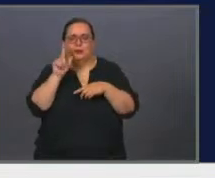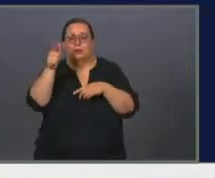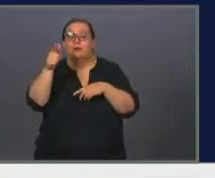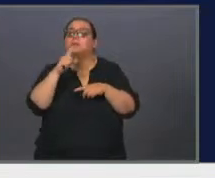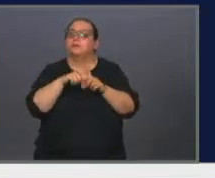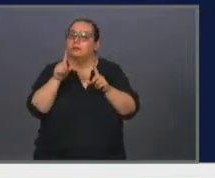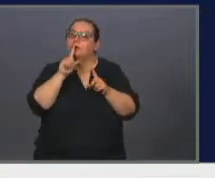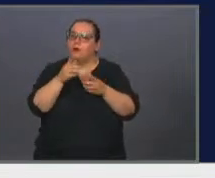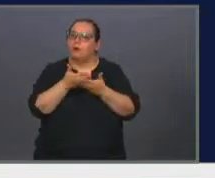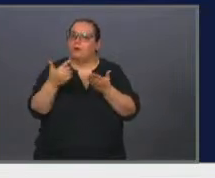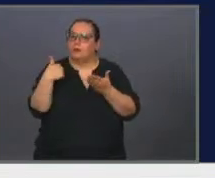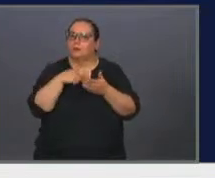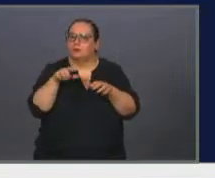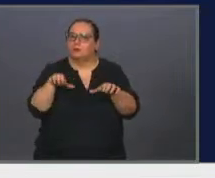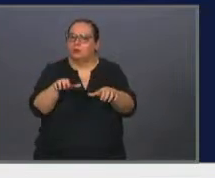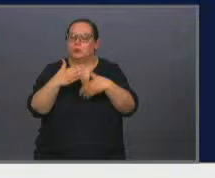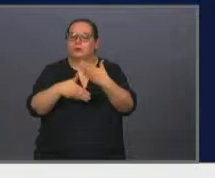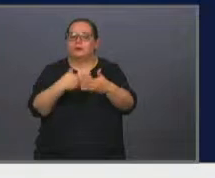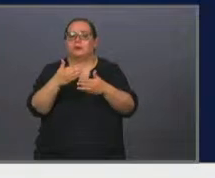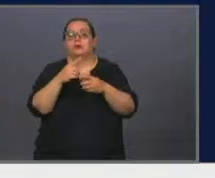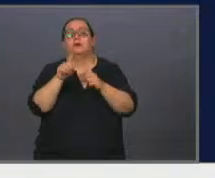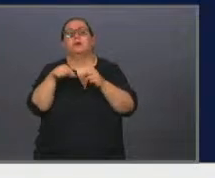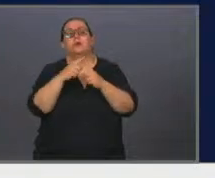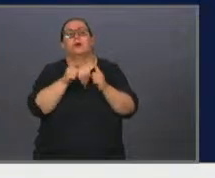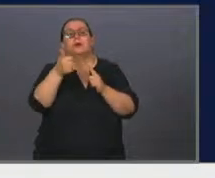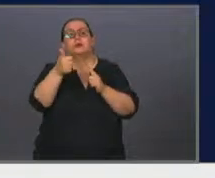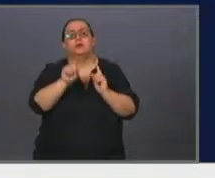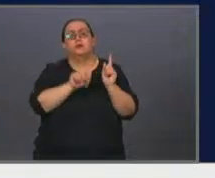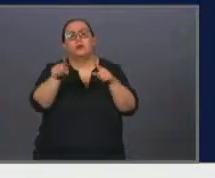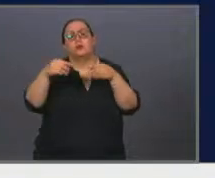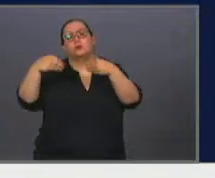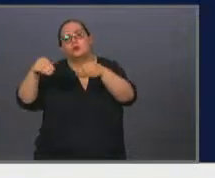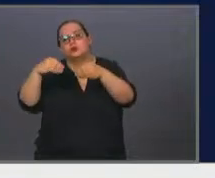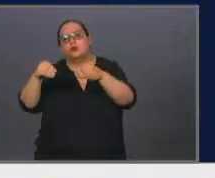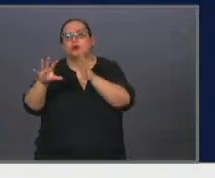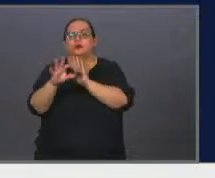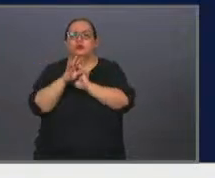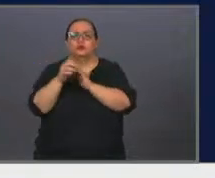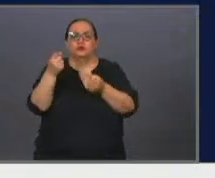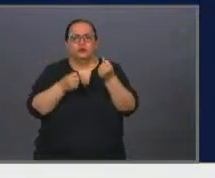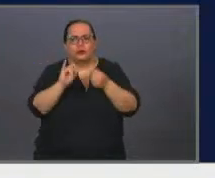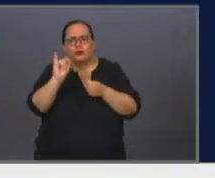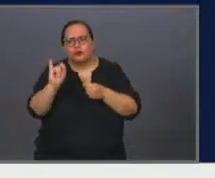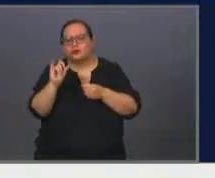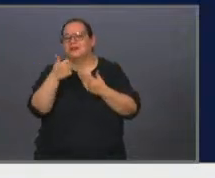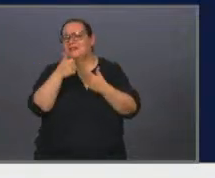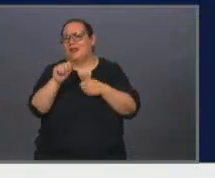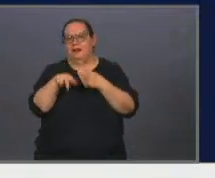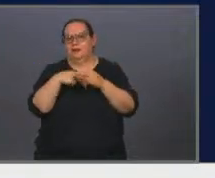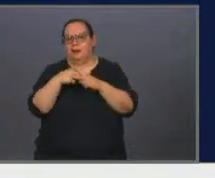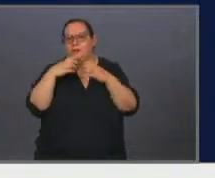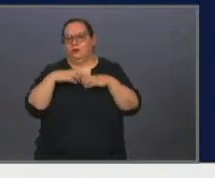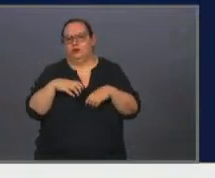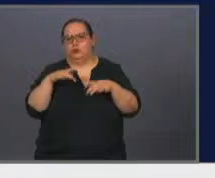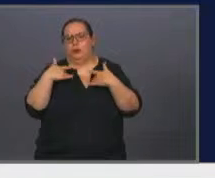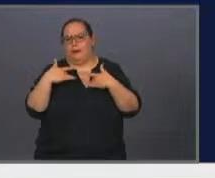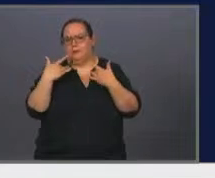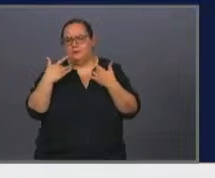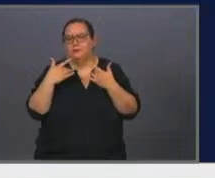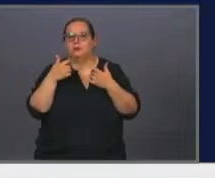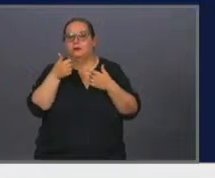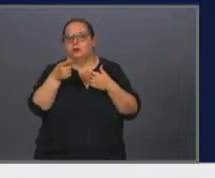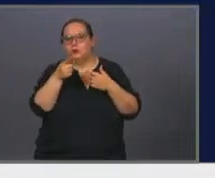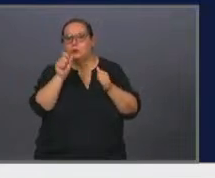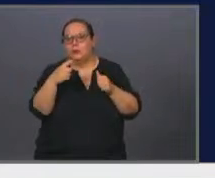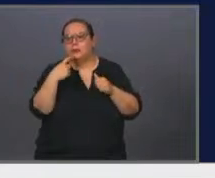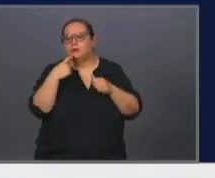you go to the store, when you choose a car insurance, when you do any type of consumer activity, you get to say, oh, this is